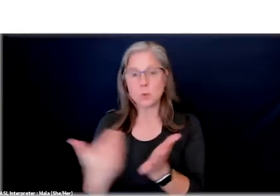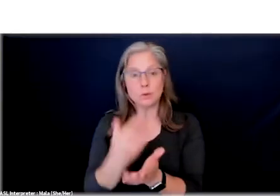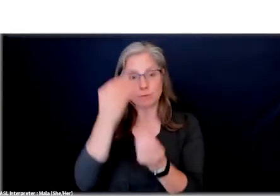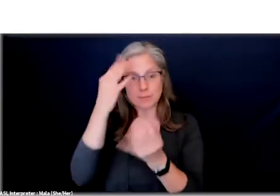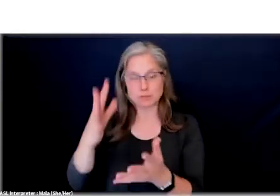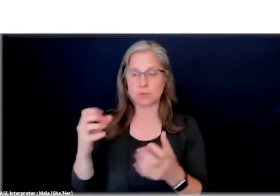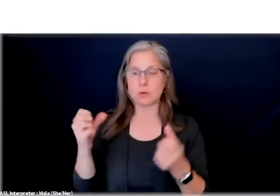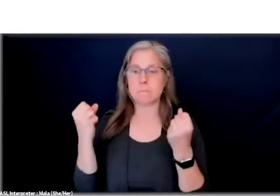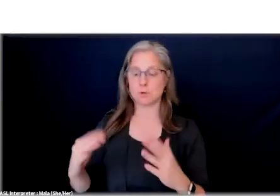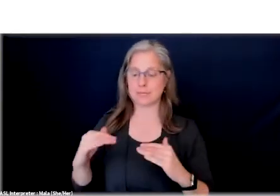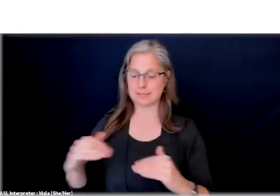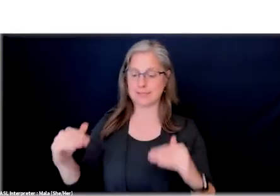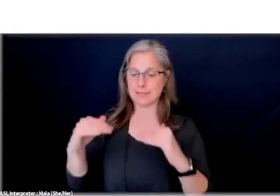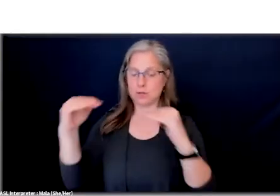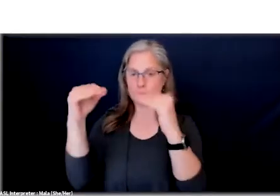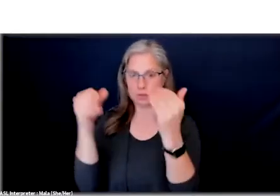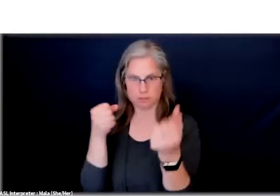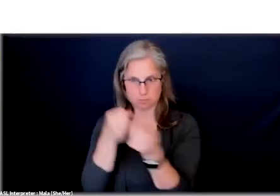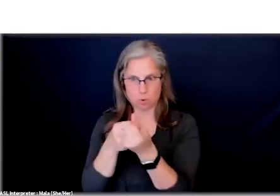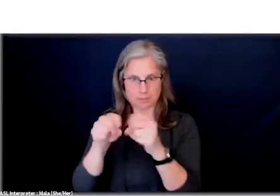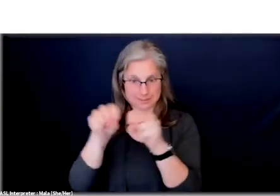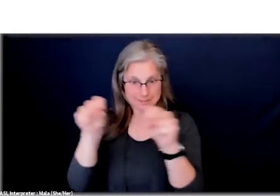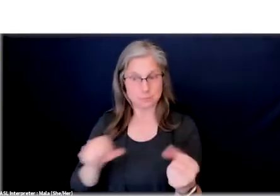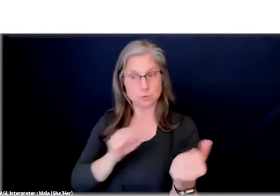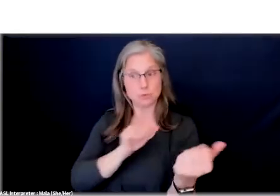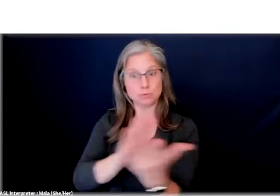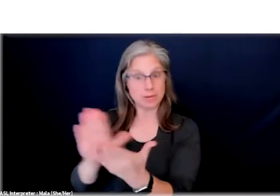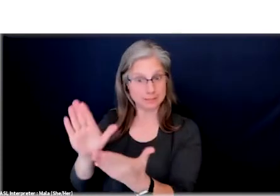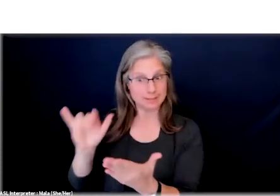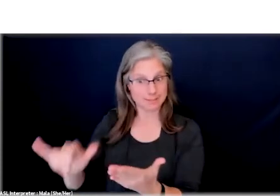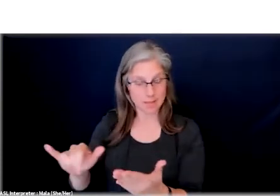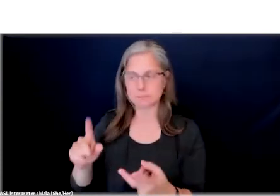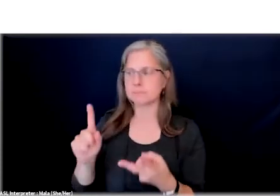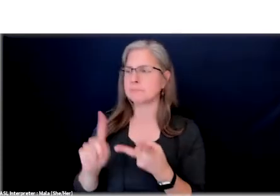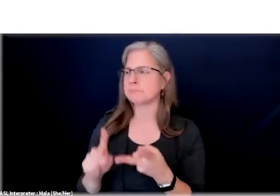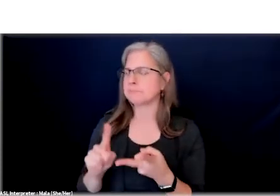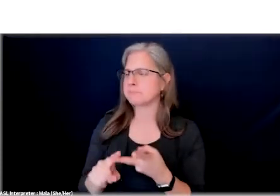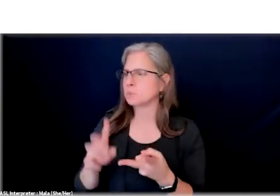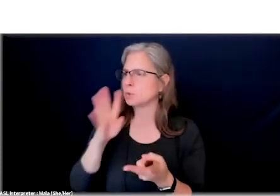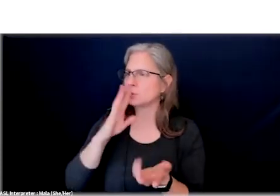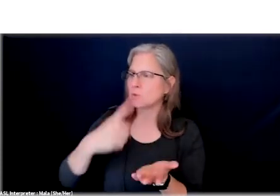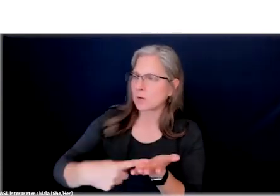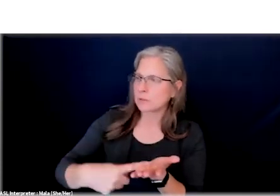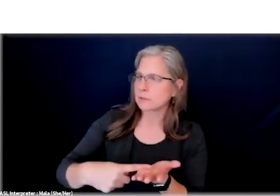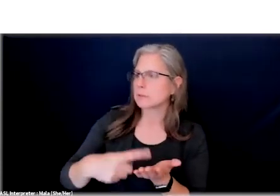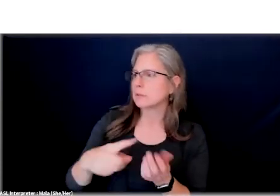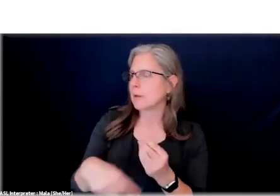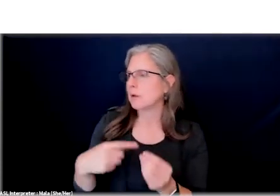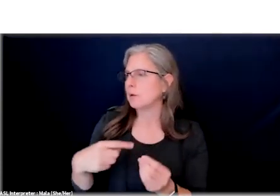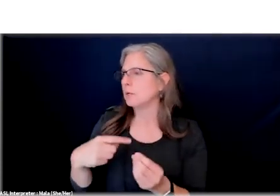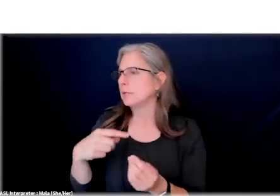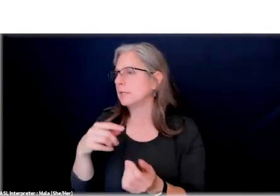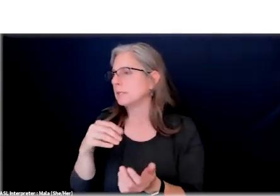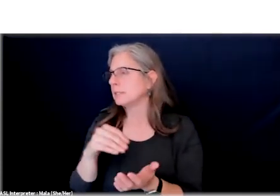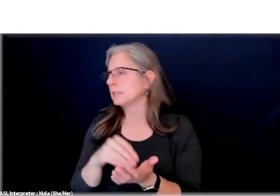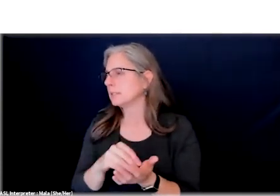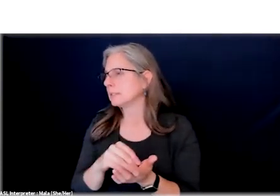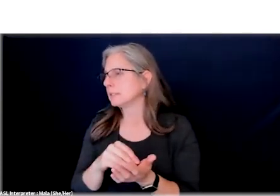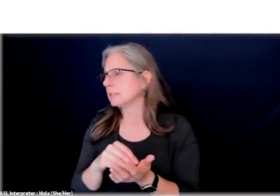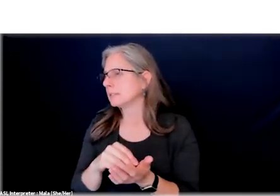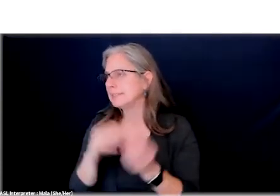multi-tiered system of support to address this issue. We'll also be talking to teachers about